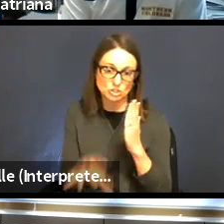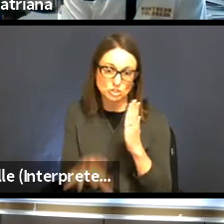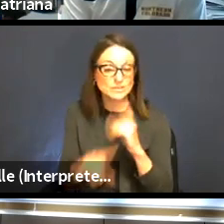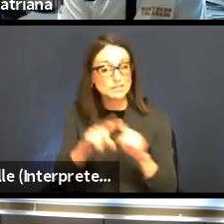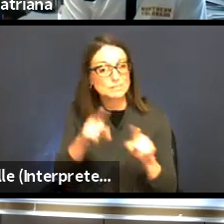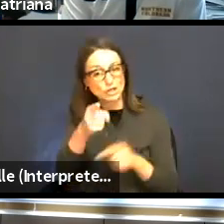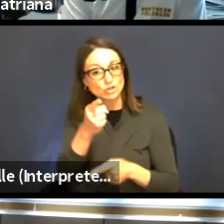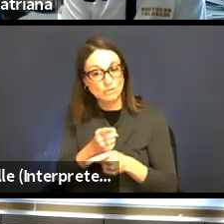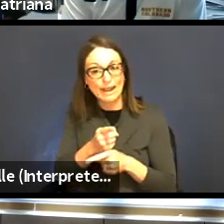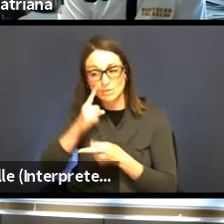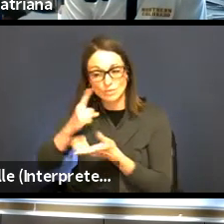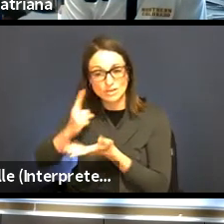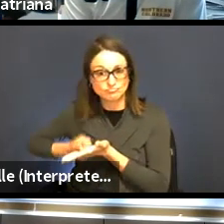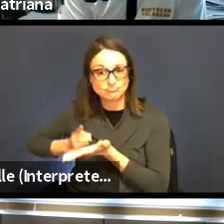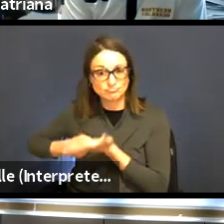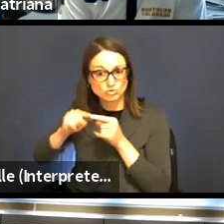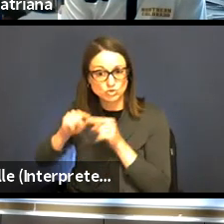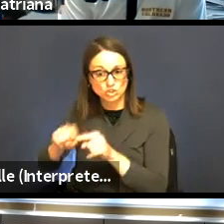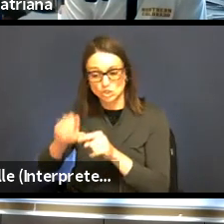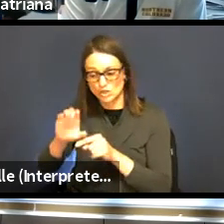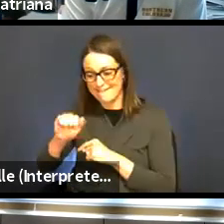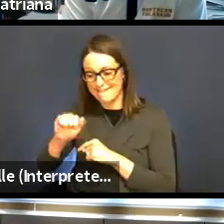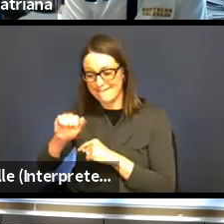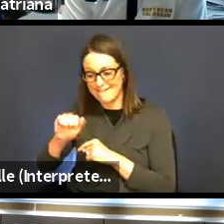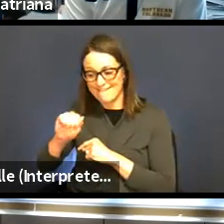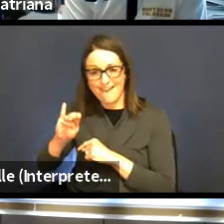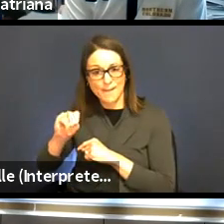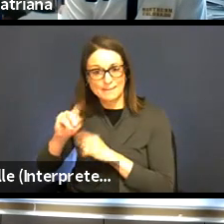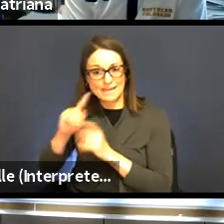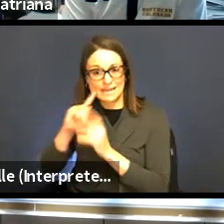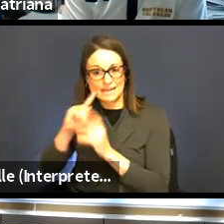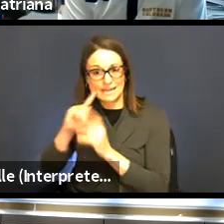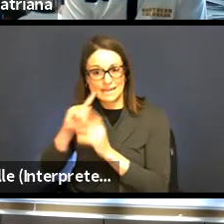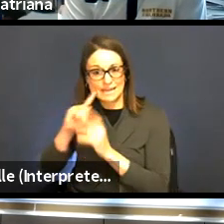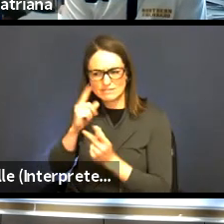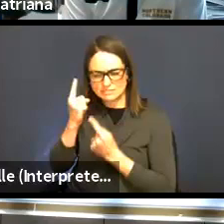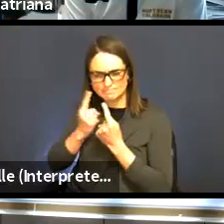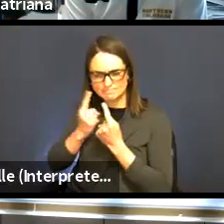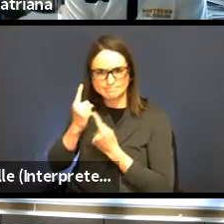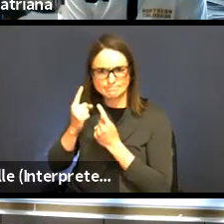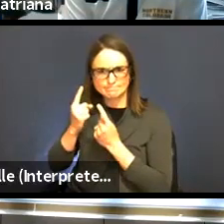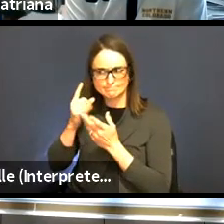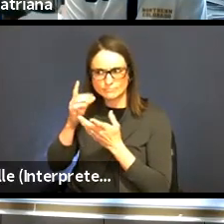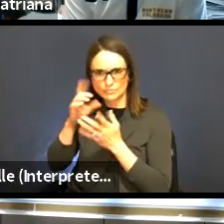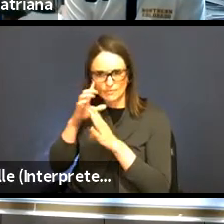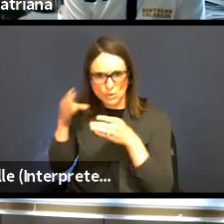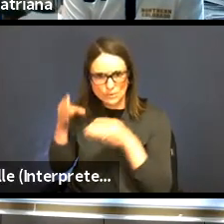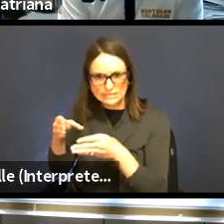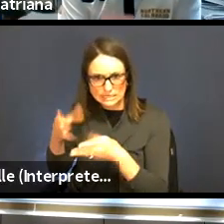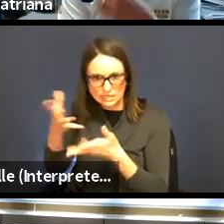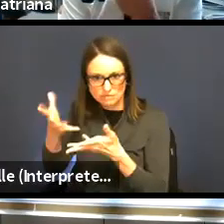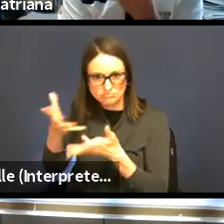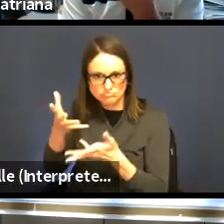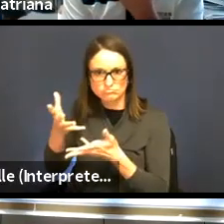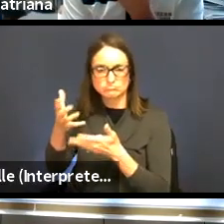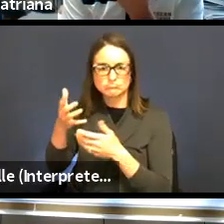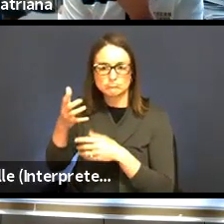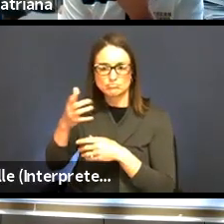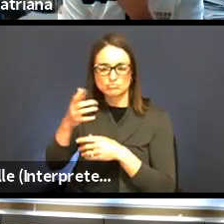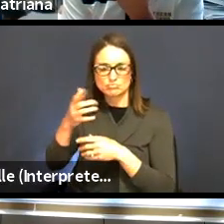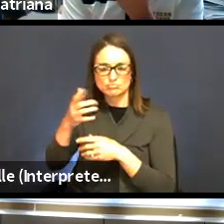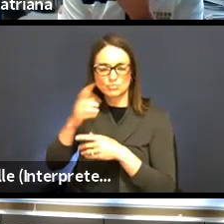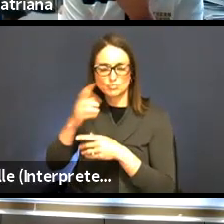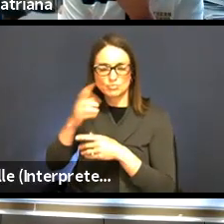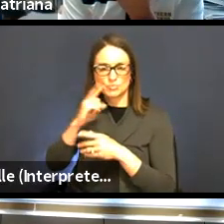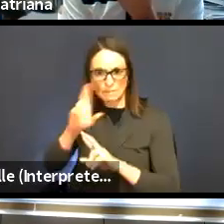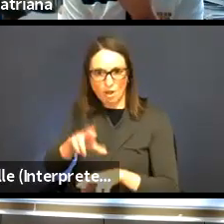cabinet. We spent the last several months just looking down and focusing on kind of this response to what's happening to